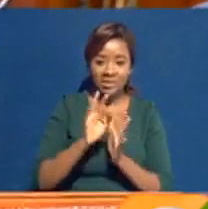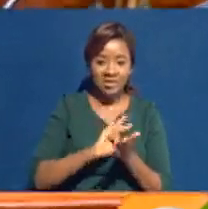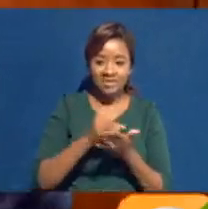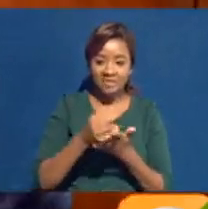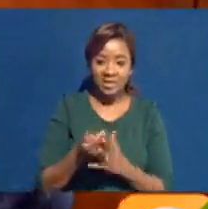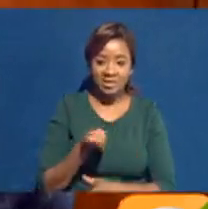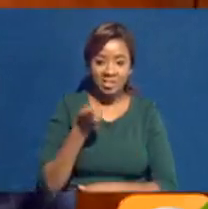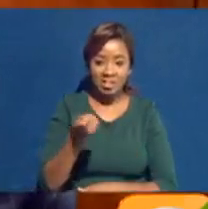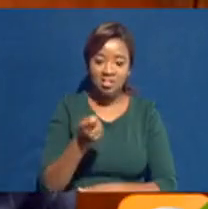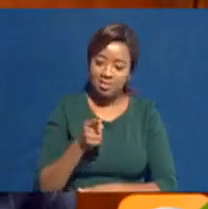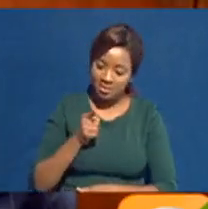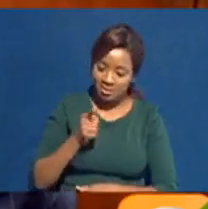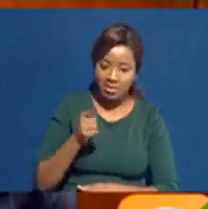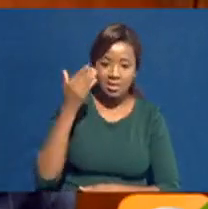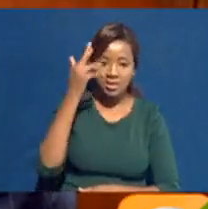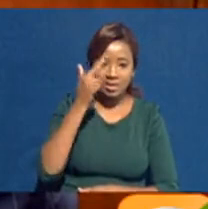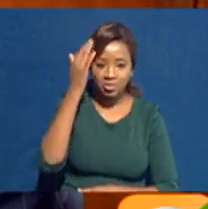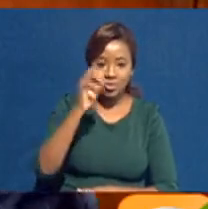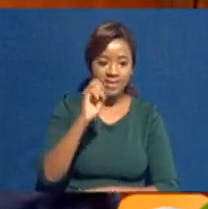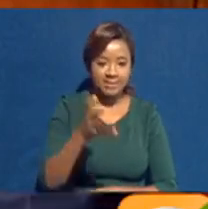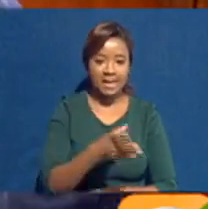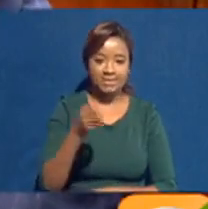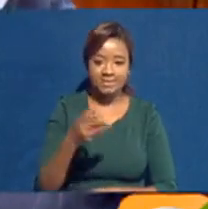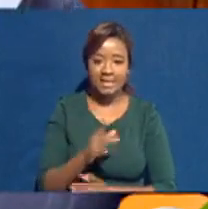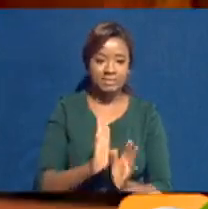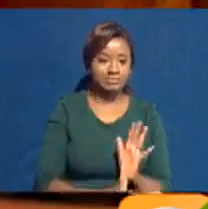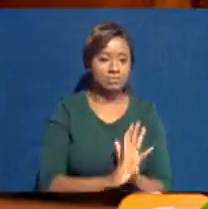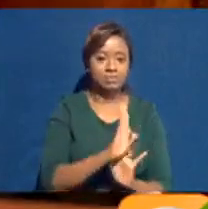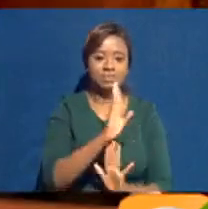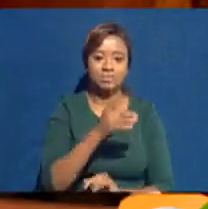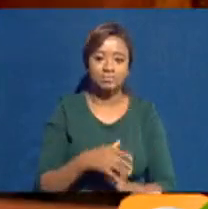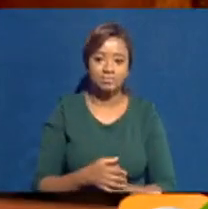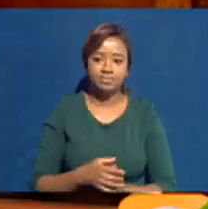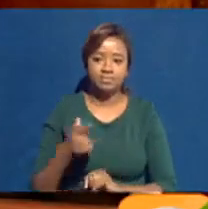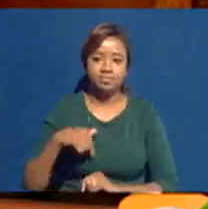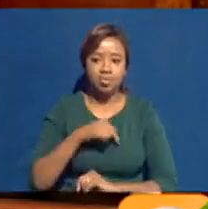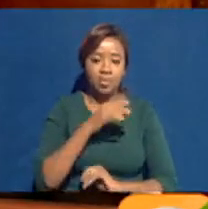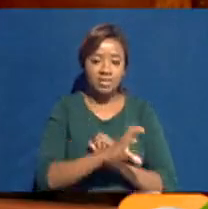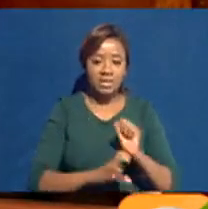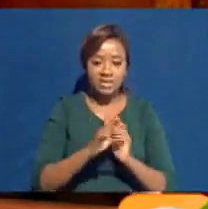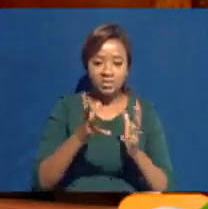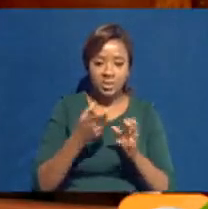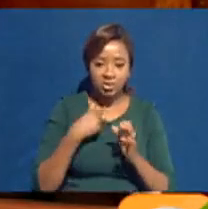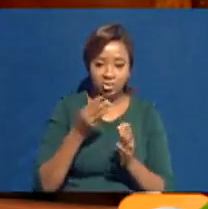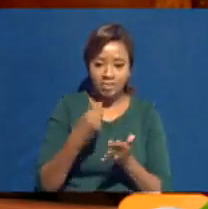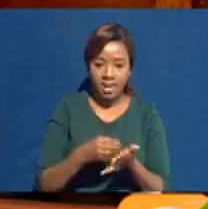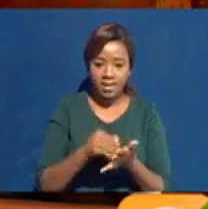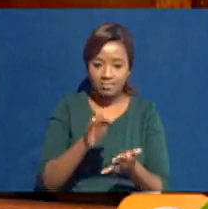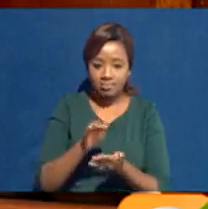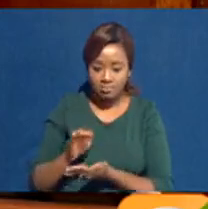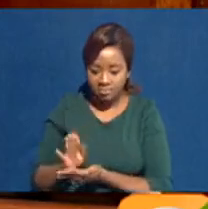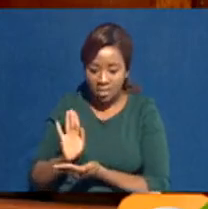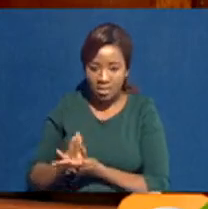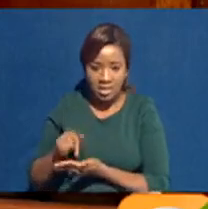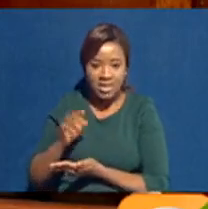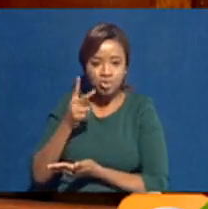that is the leading cause of mushrooming of slums across the country. As a country, we must put aside about 2% of